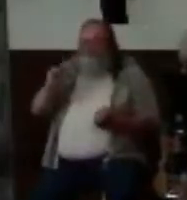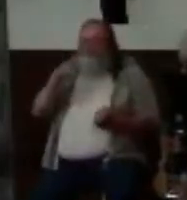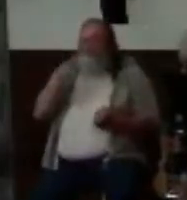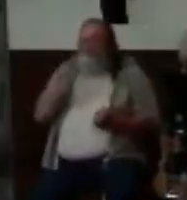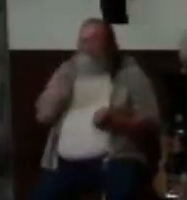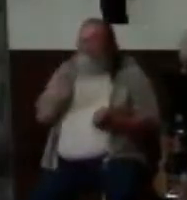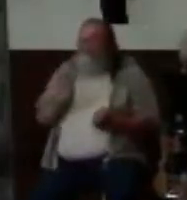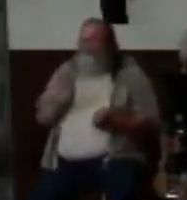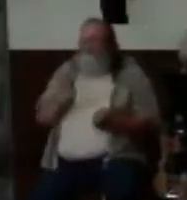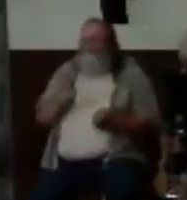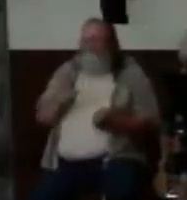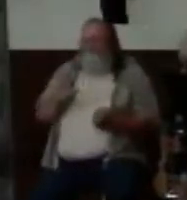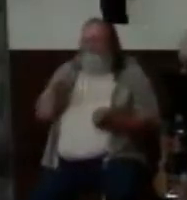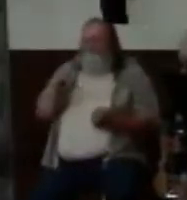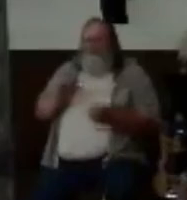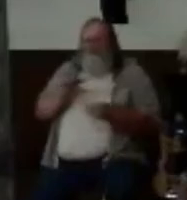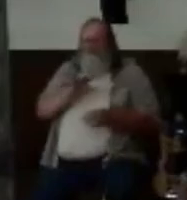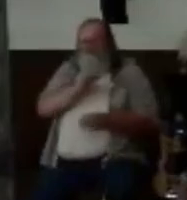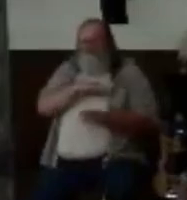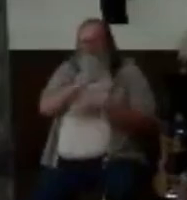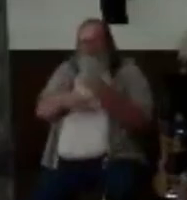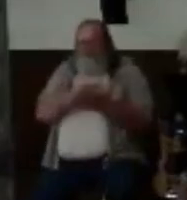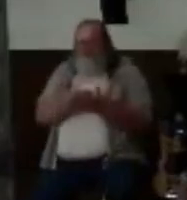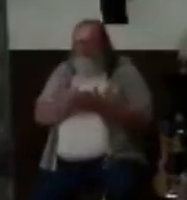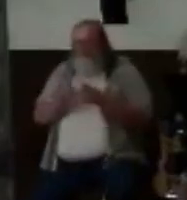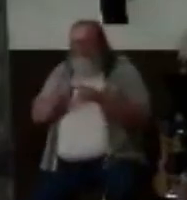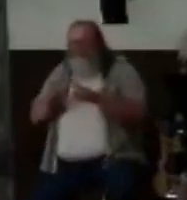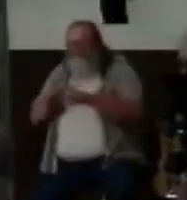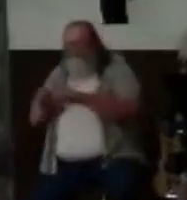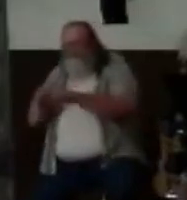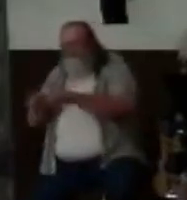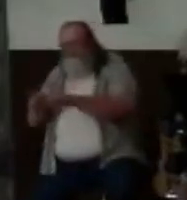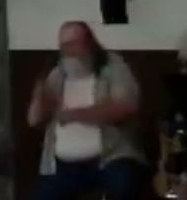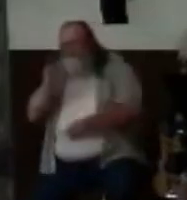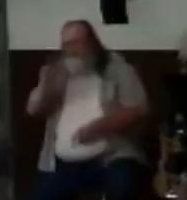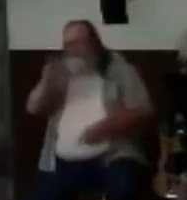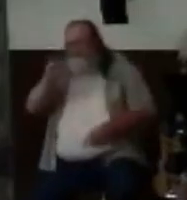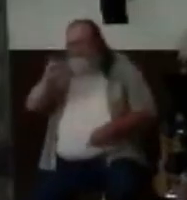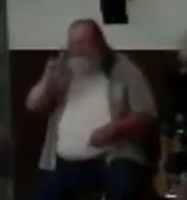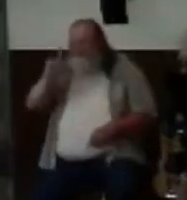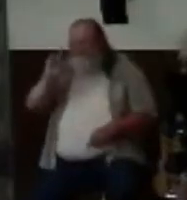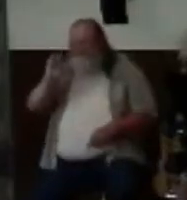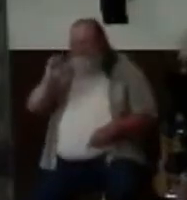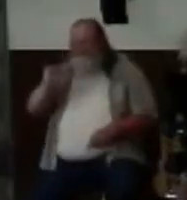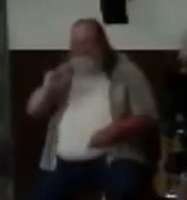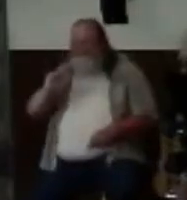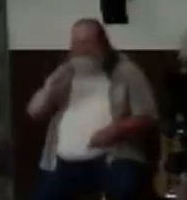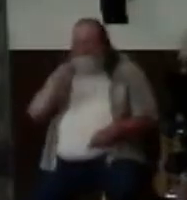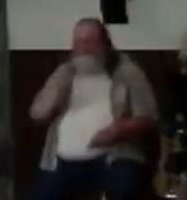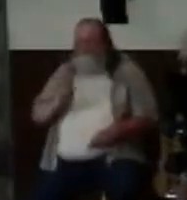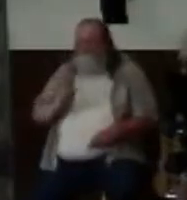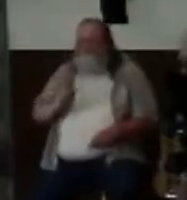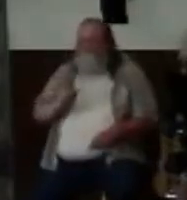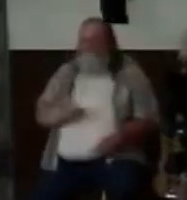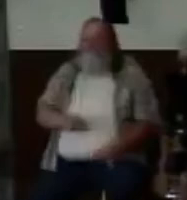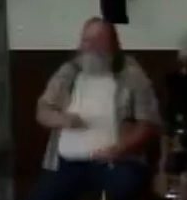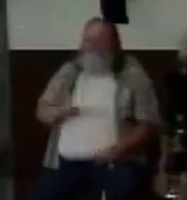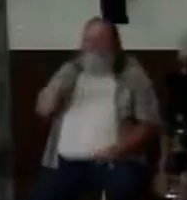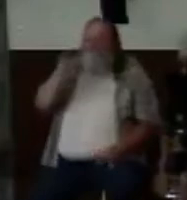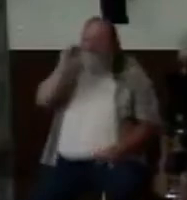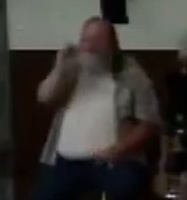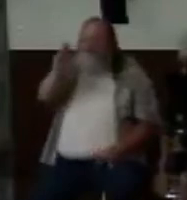them, YouTube, TikTok, Facebook. Did you see that video on YouTube? Did you see that video on TikTok? Did you see that video?